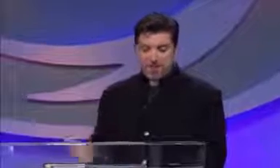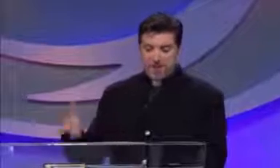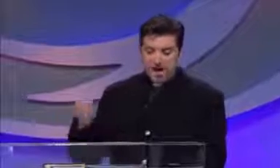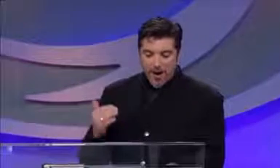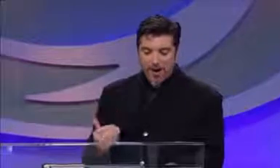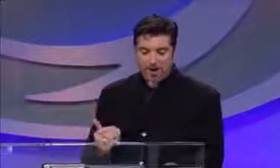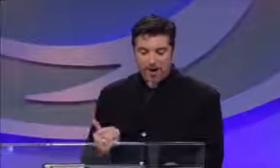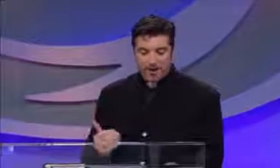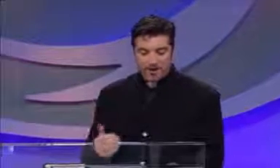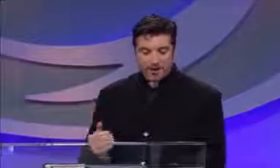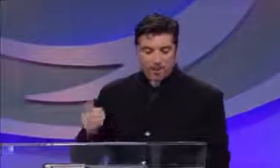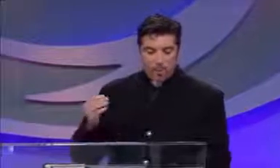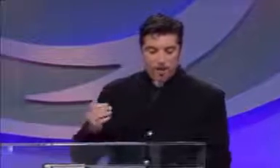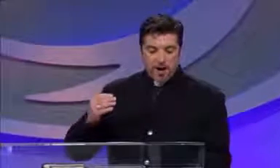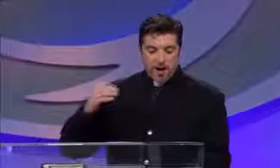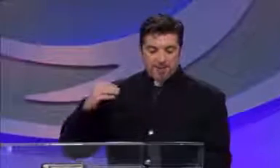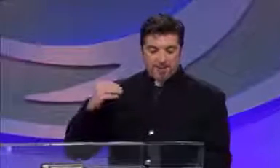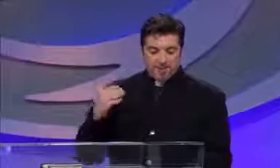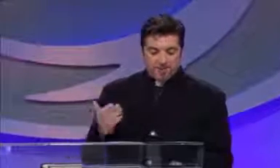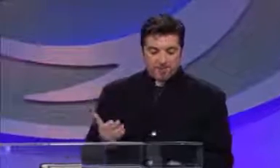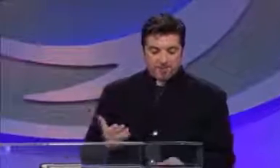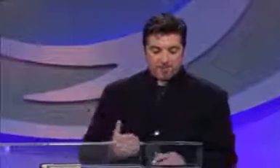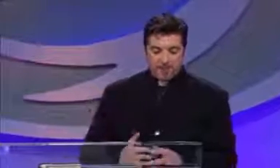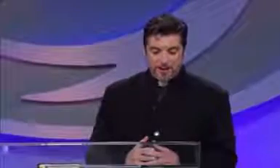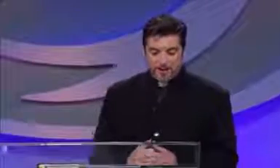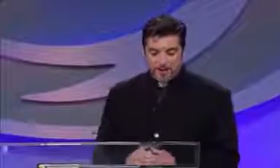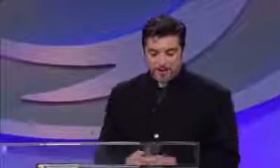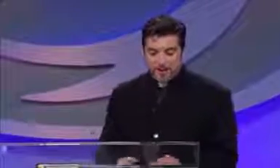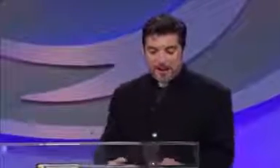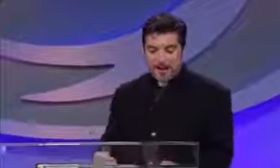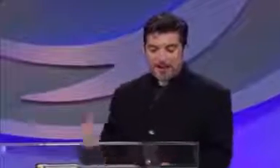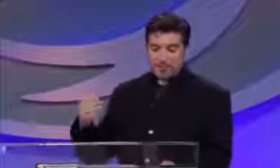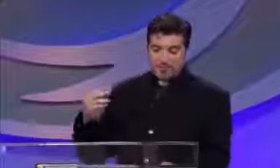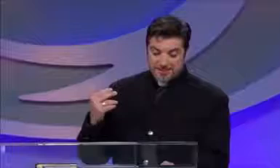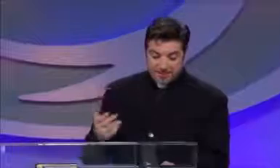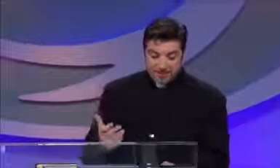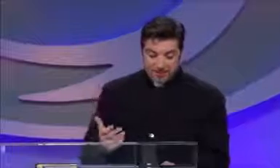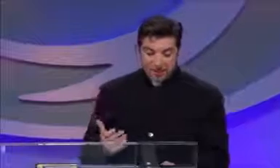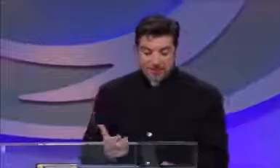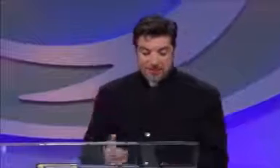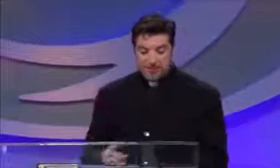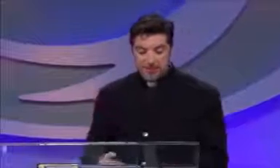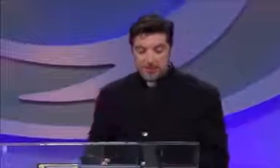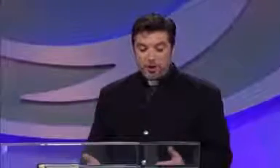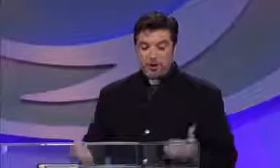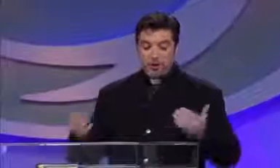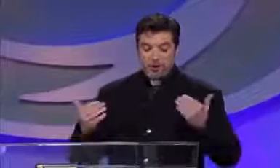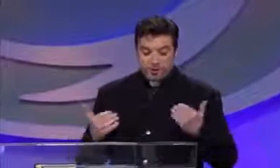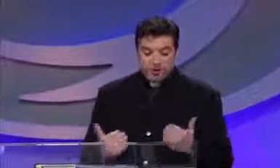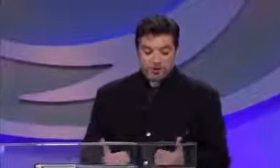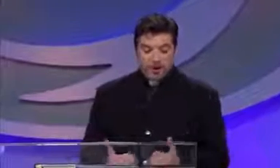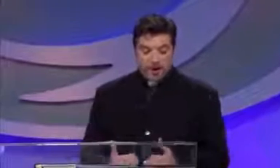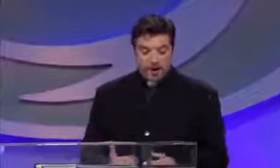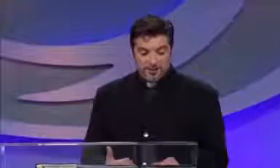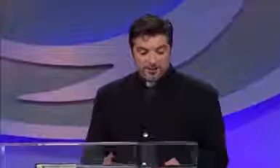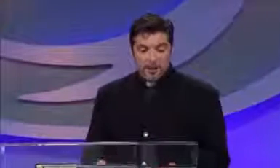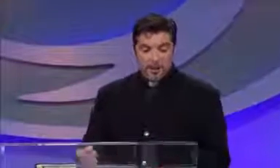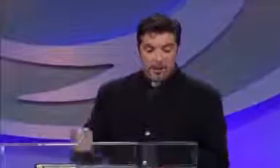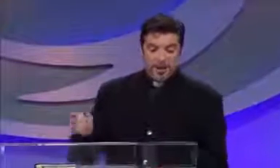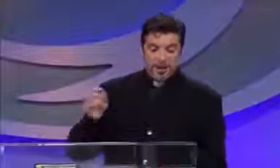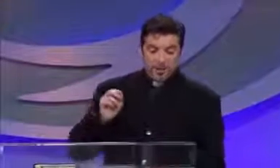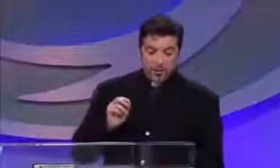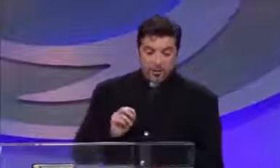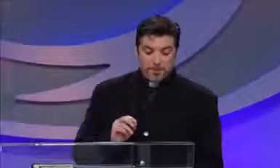any merit on our part, we are accepted by God and receive the Holy Spirit, who renews our